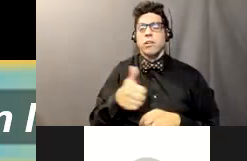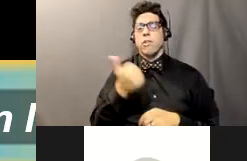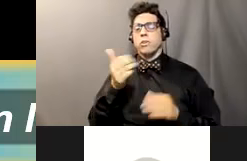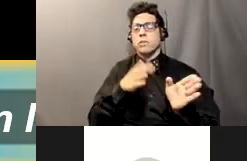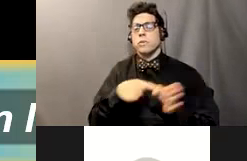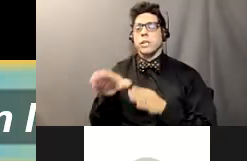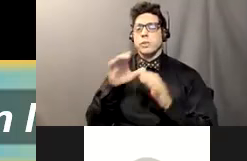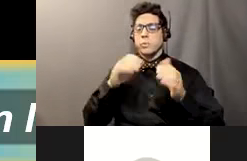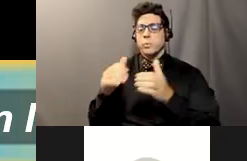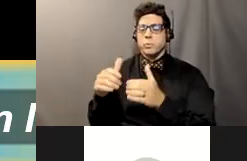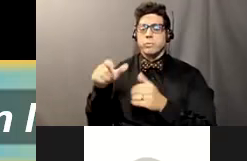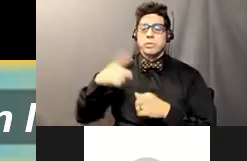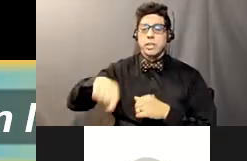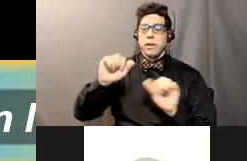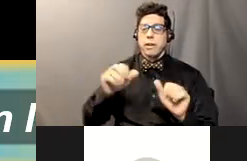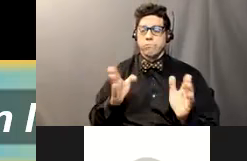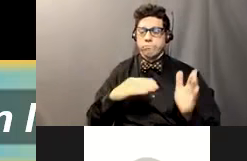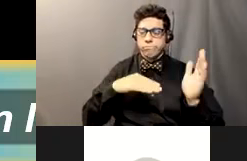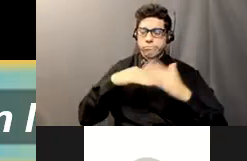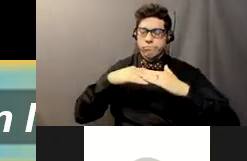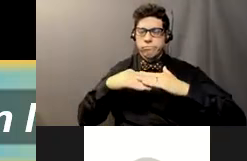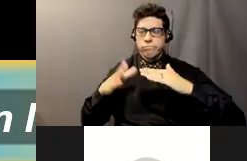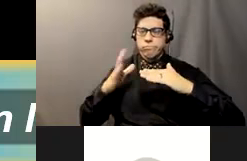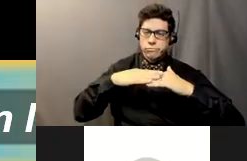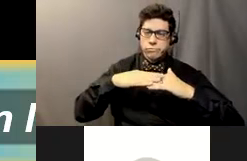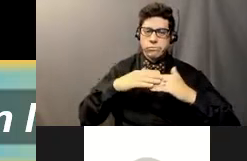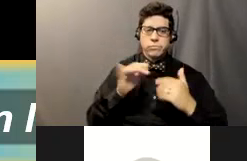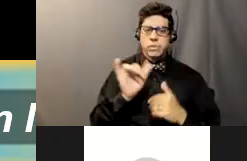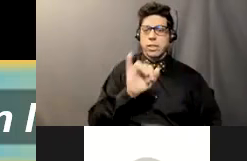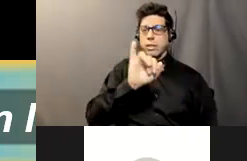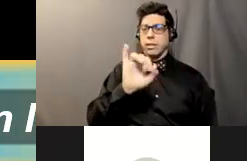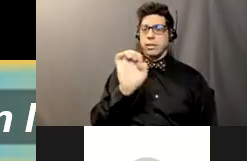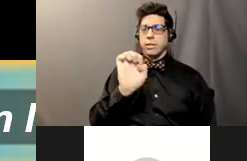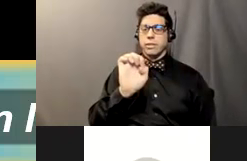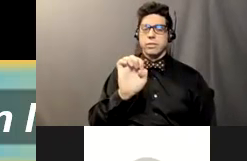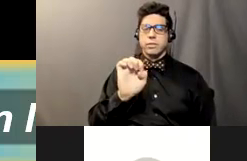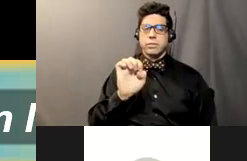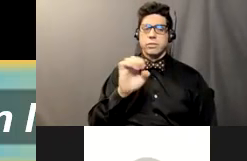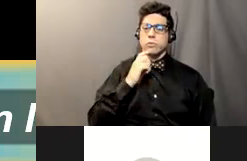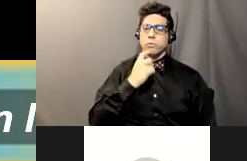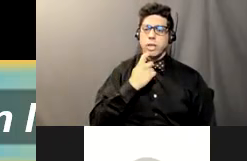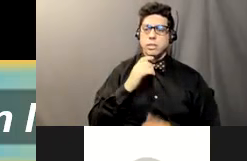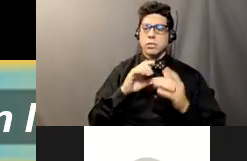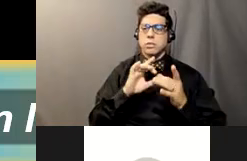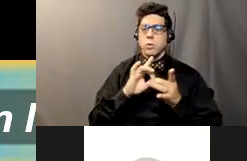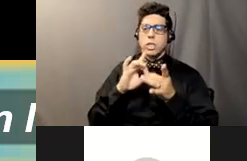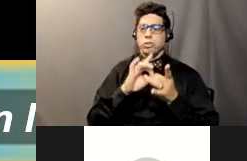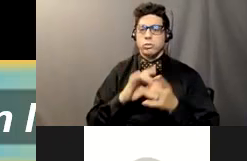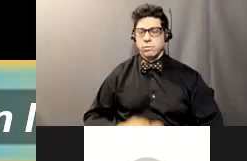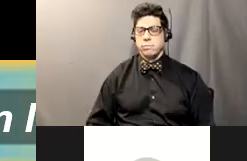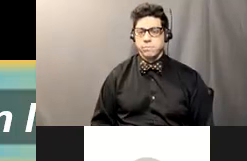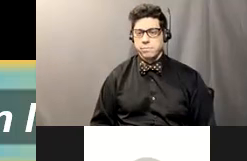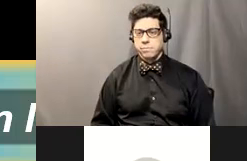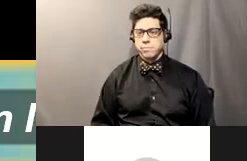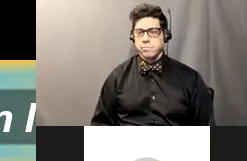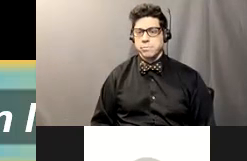efforts overlap with suicide prevention, such as the Inland Empire Opioid Crisis Coalition.